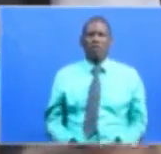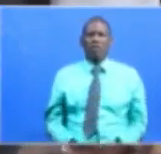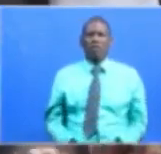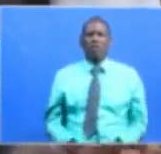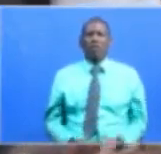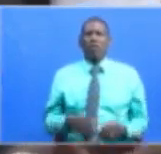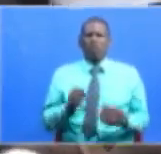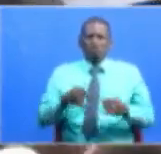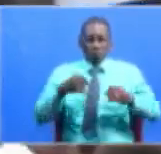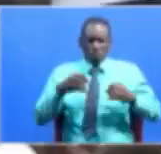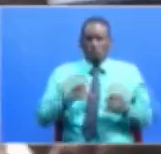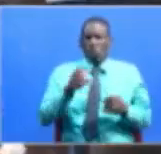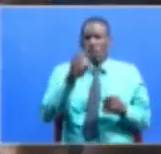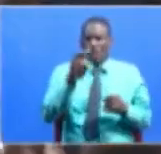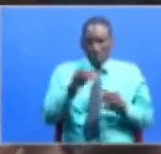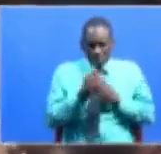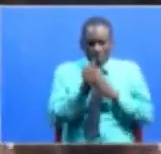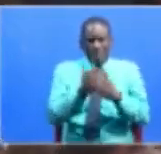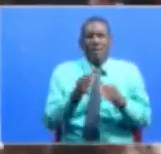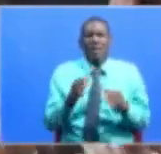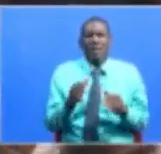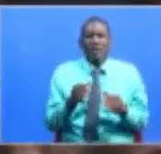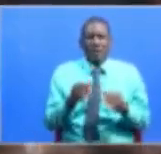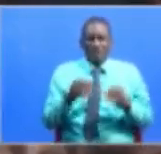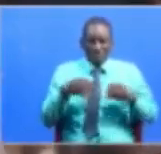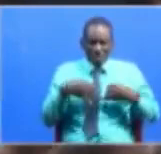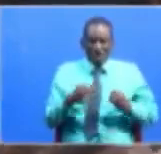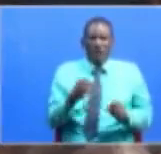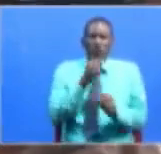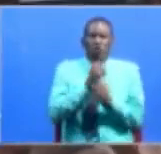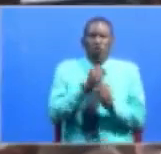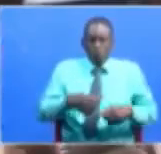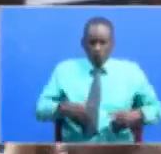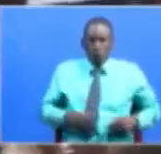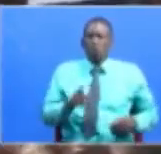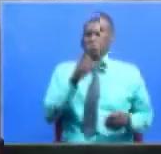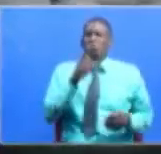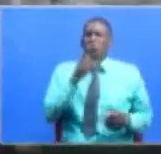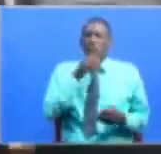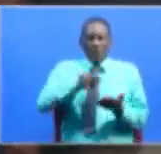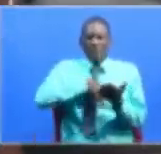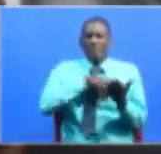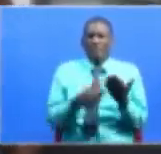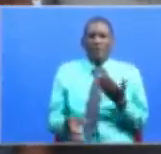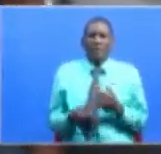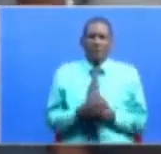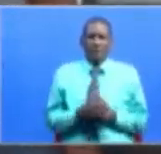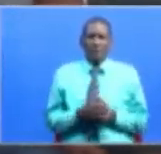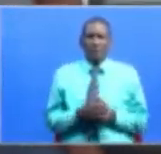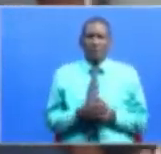Efforts by ODM leader Raila Odinga to calm the rowdy youth were futile.